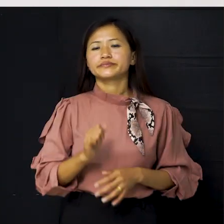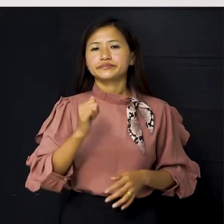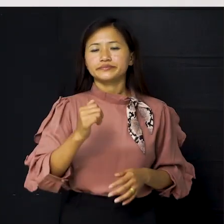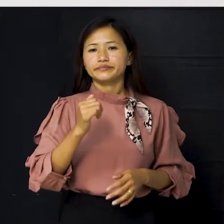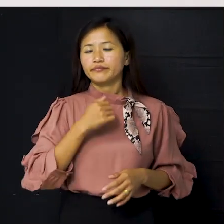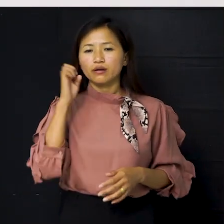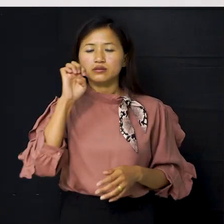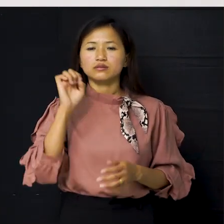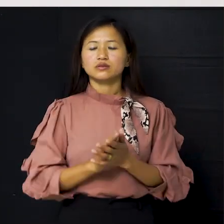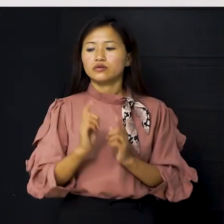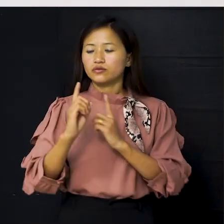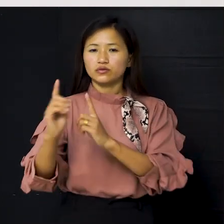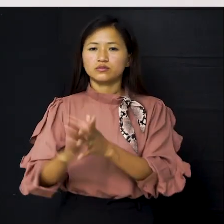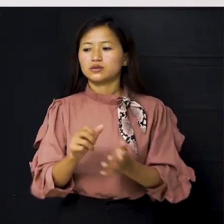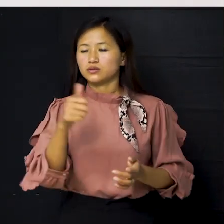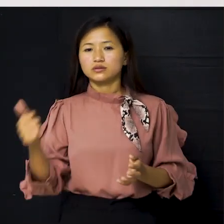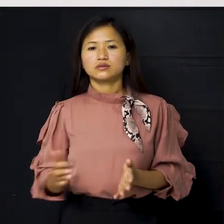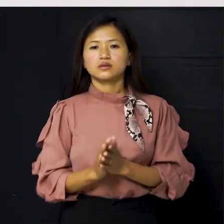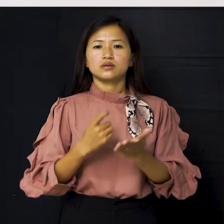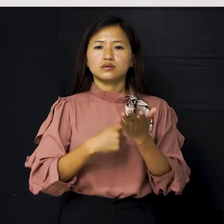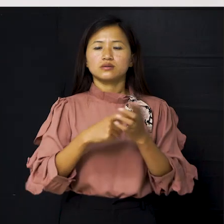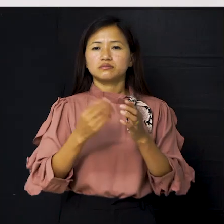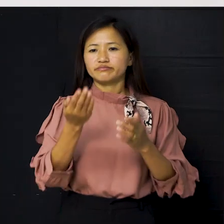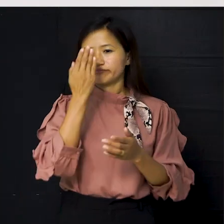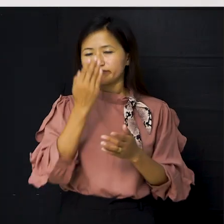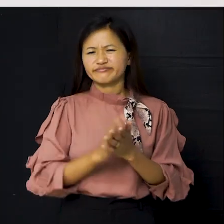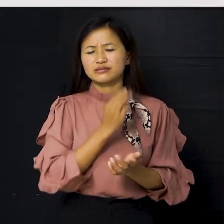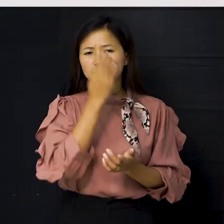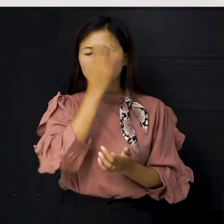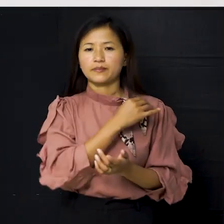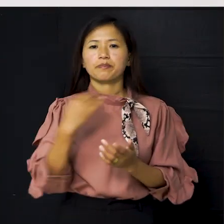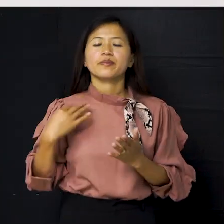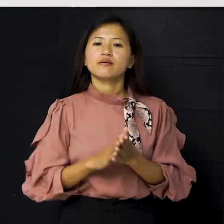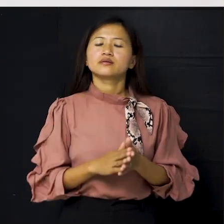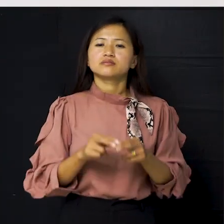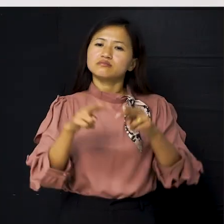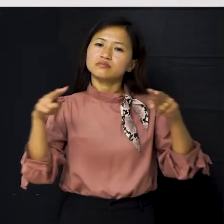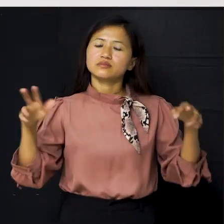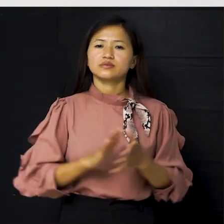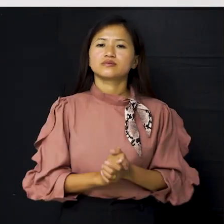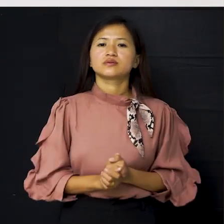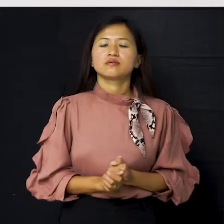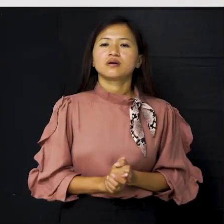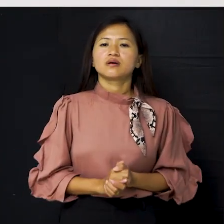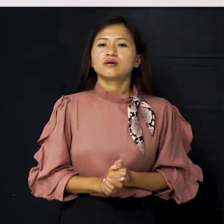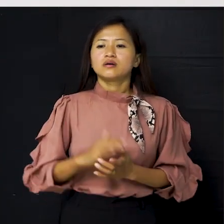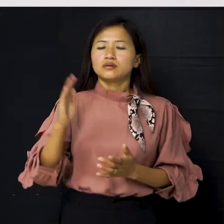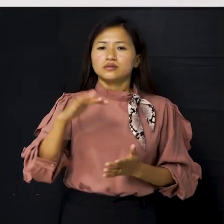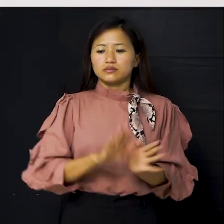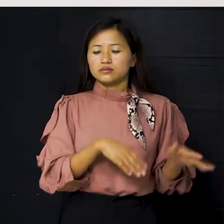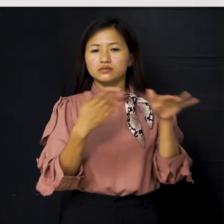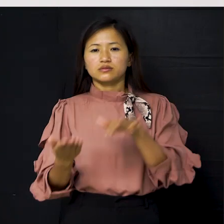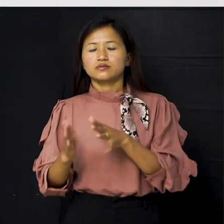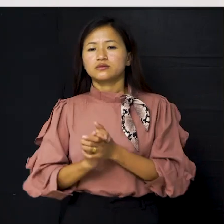people who were following other religions, they did not support him in the later part. So that caused the downfall